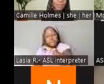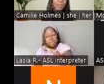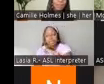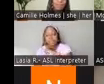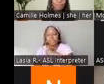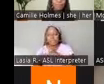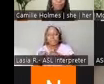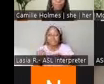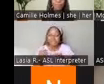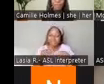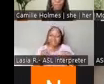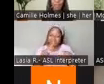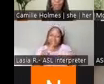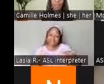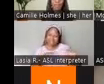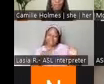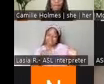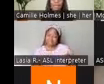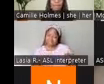to resources.